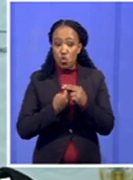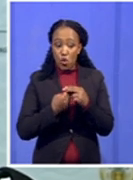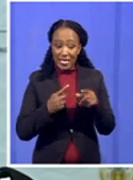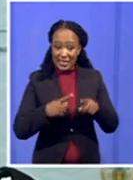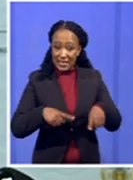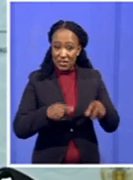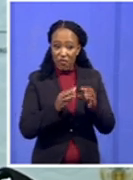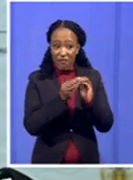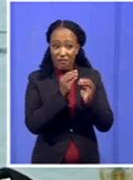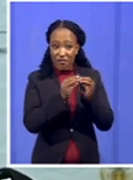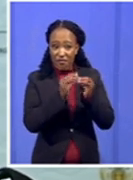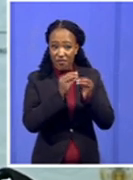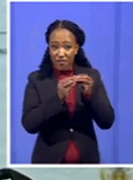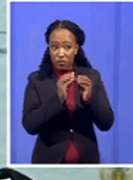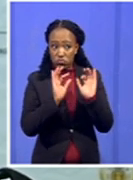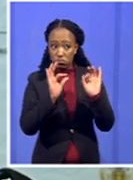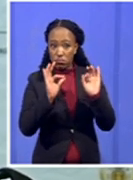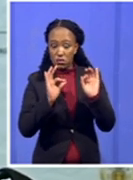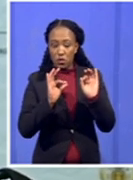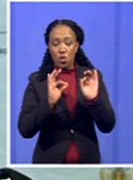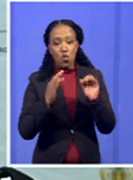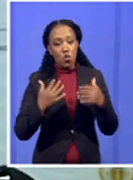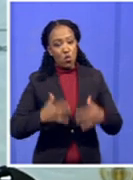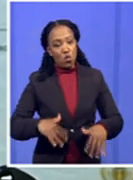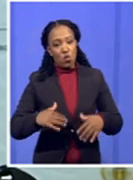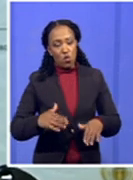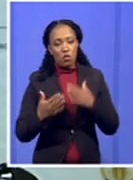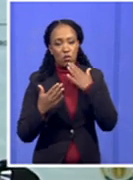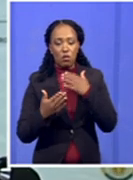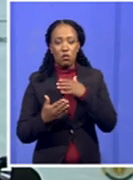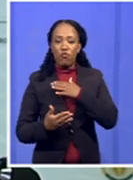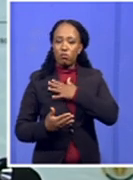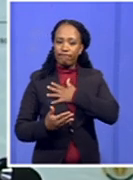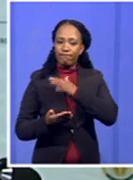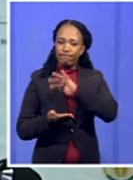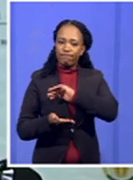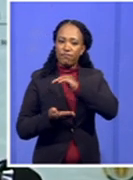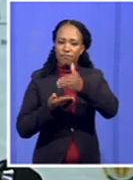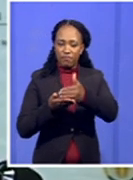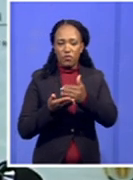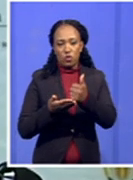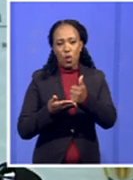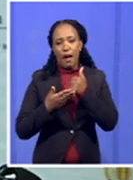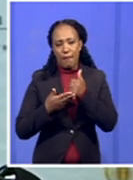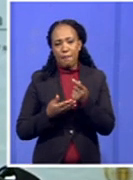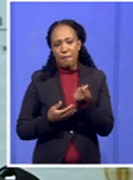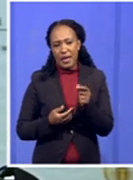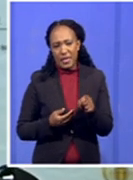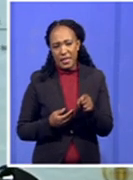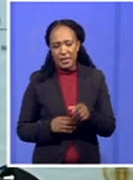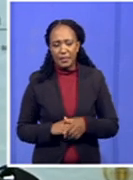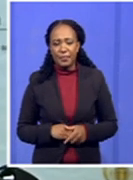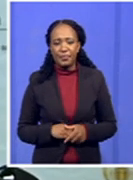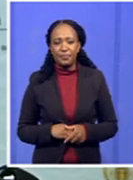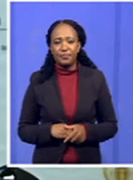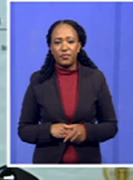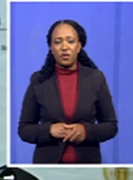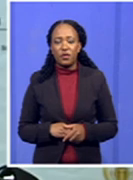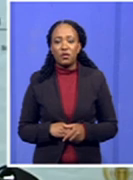and we are indeed very grateful for that relationship with the Solidarity Fund. So in terms of the remaining work,